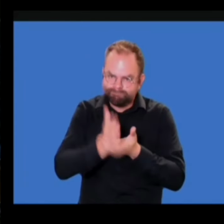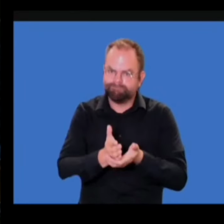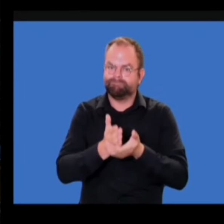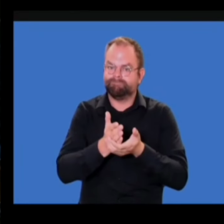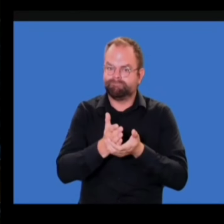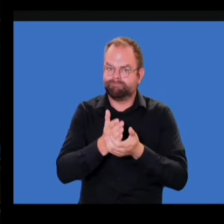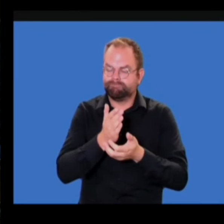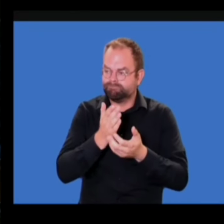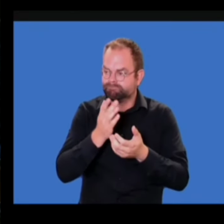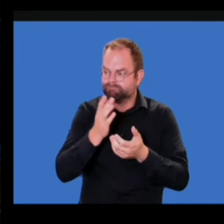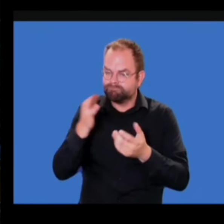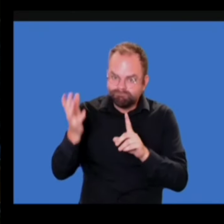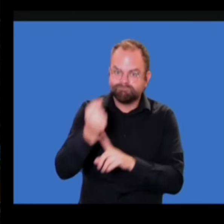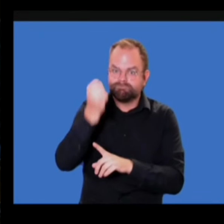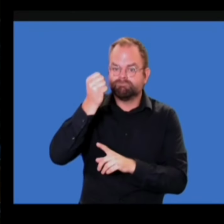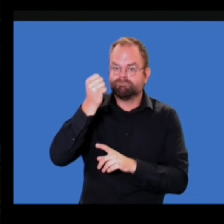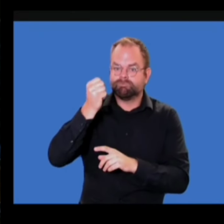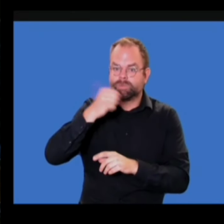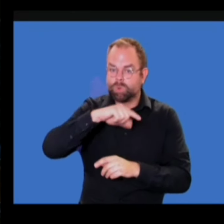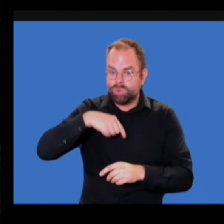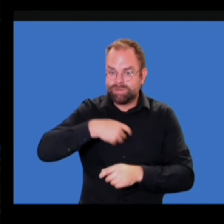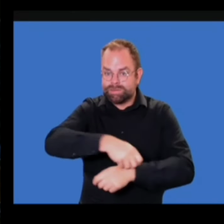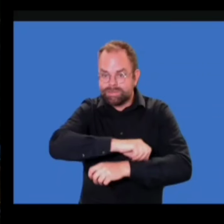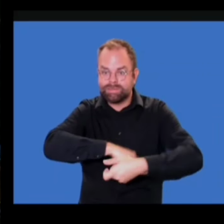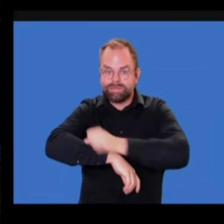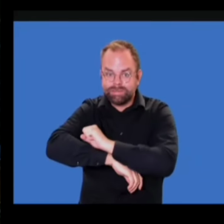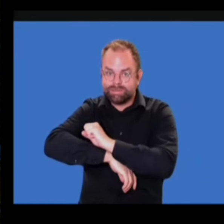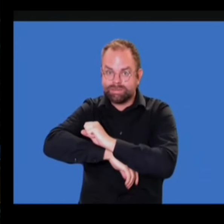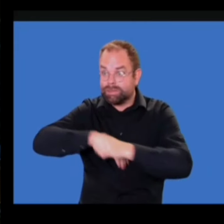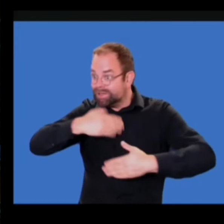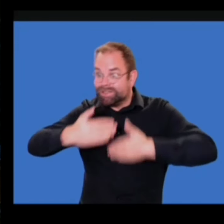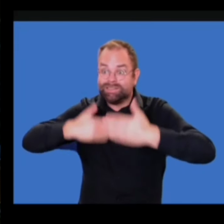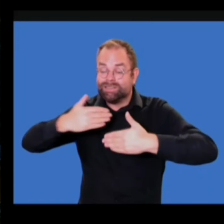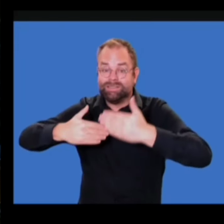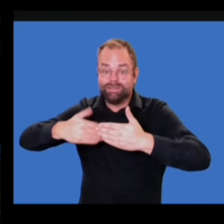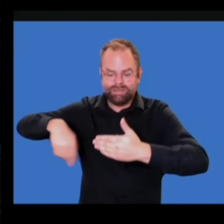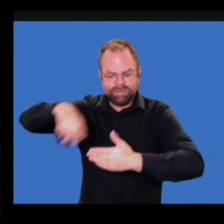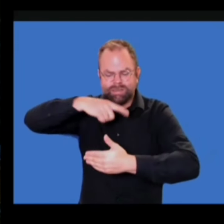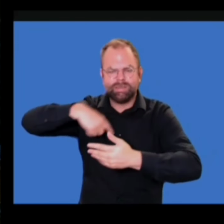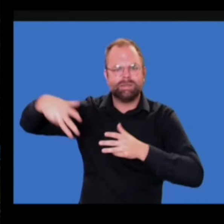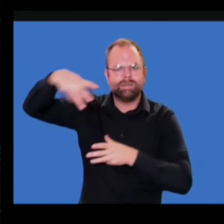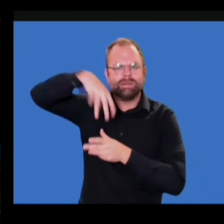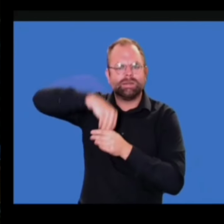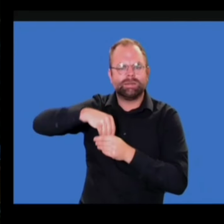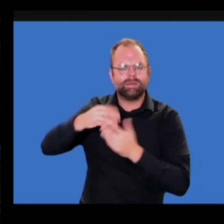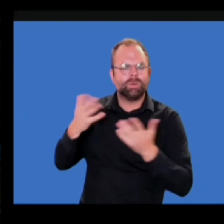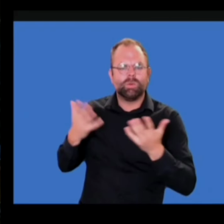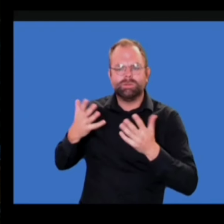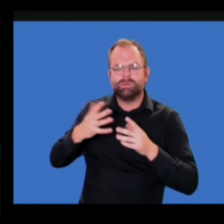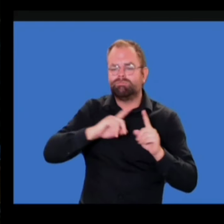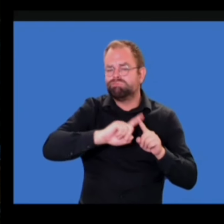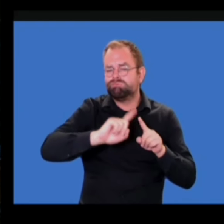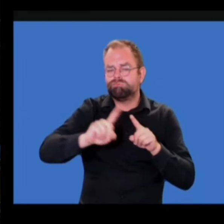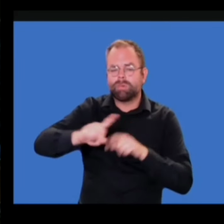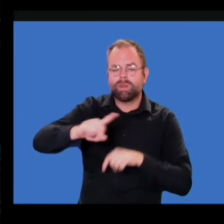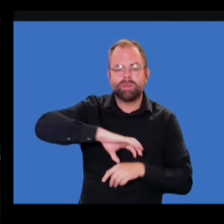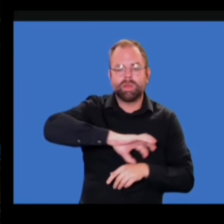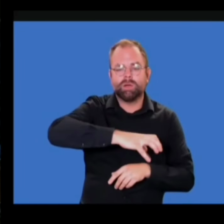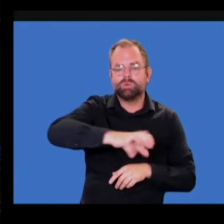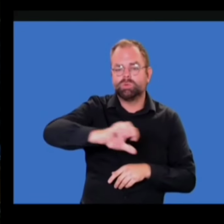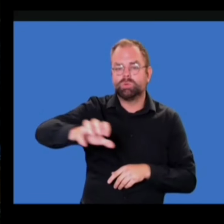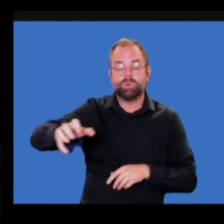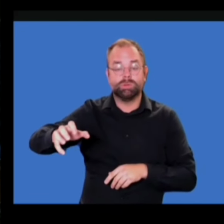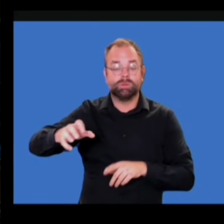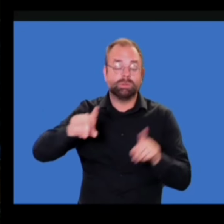sidelined in decision-making processes. In this regard, reforming the United Nations Security